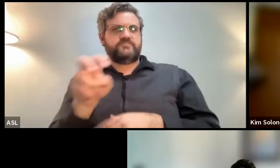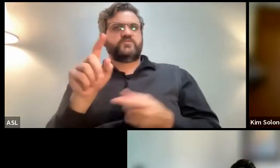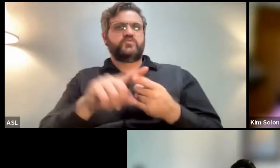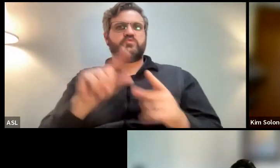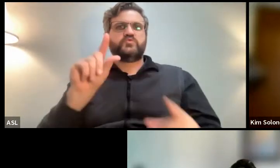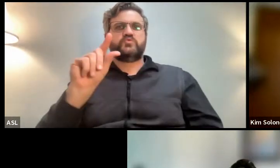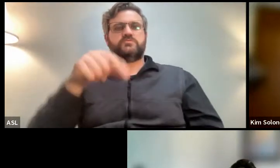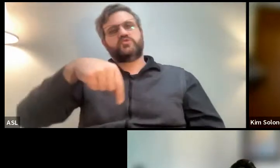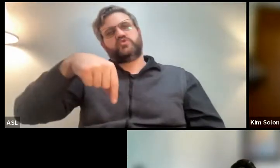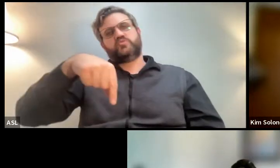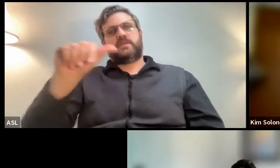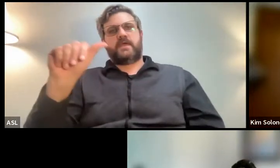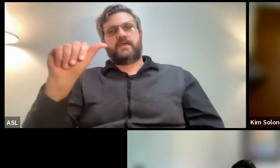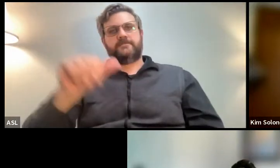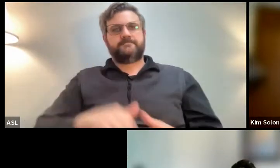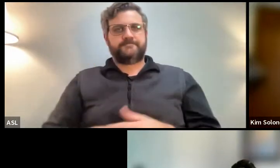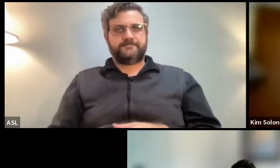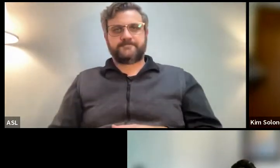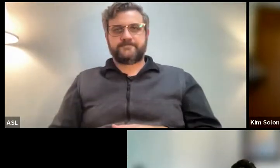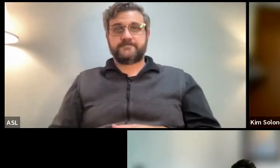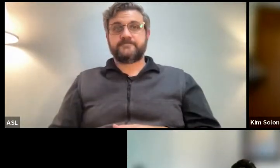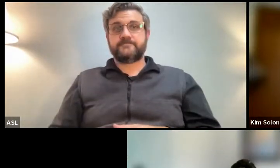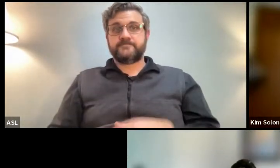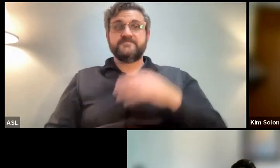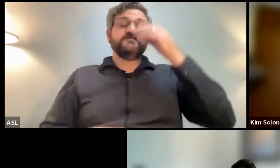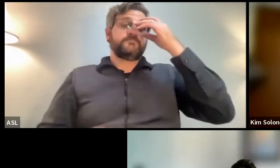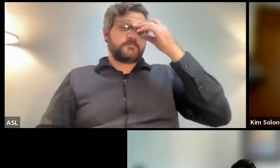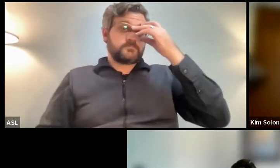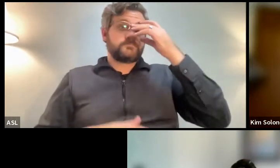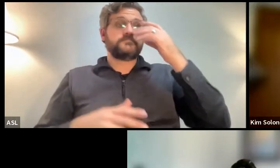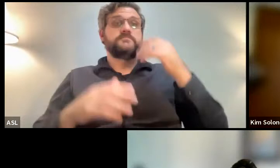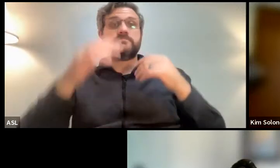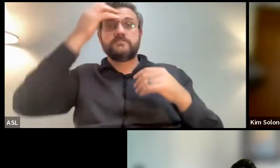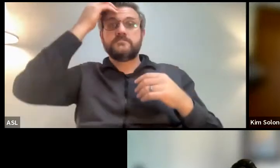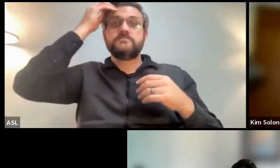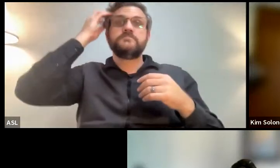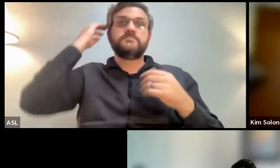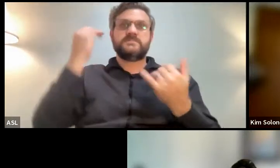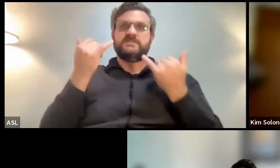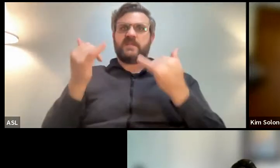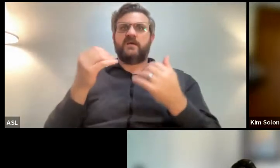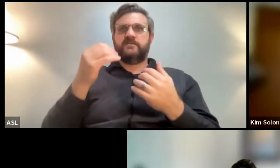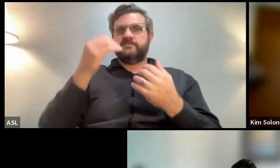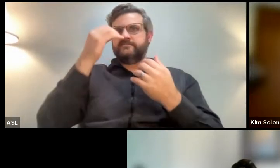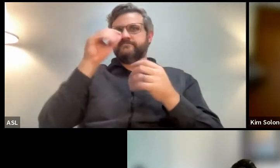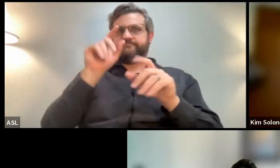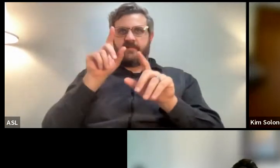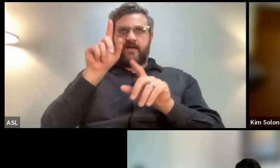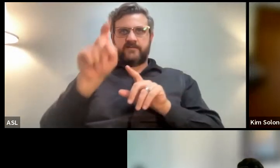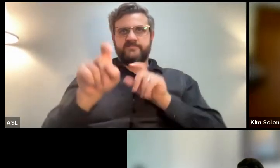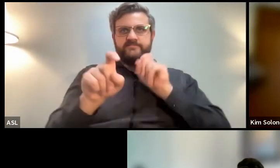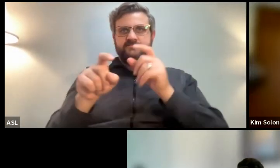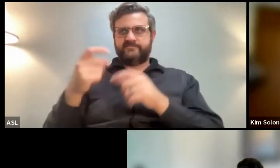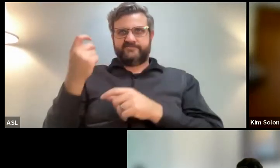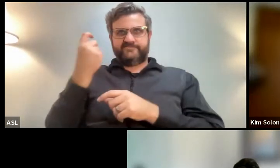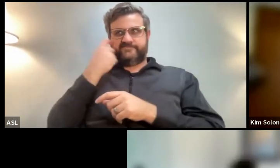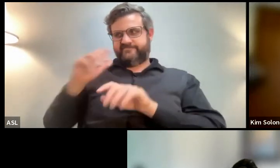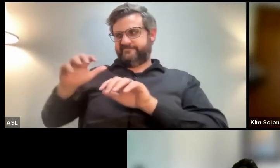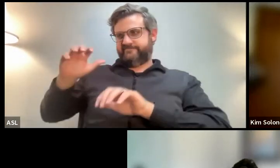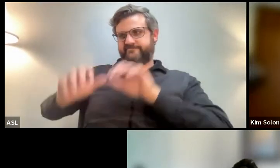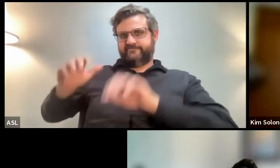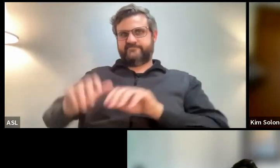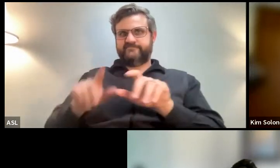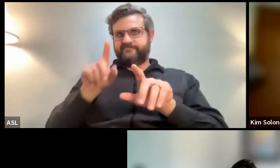session now. All right, I'm gonna give you some questions. Got somebody in chat and